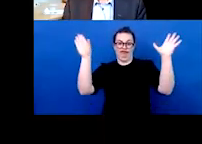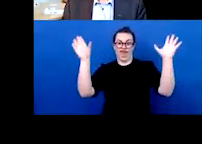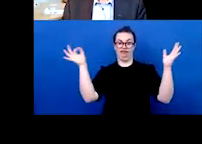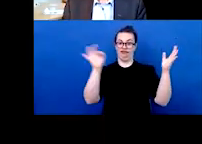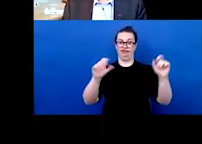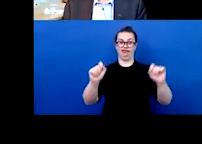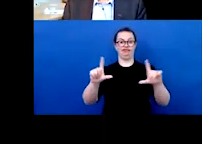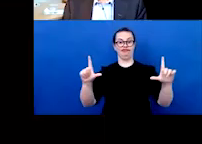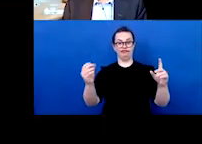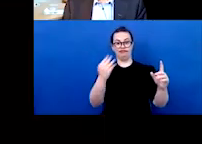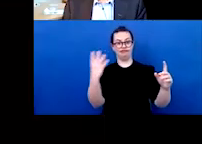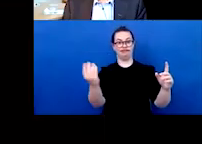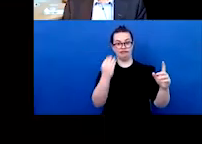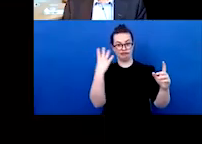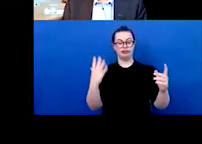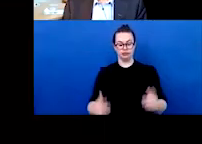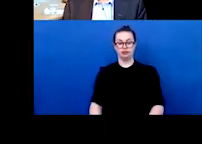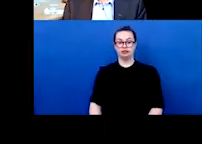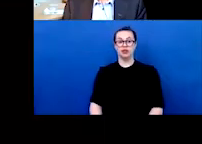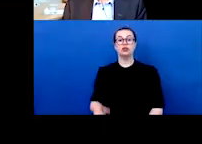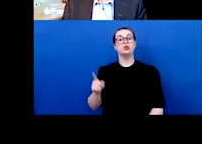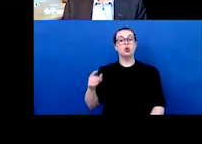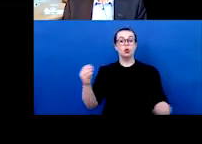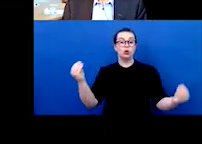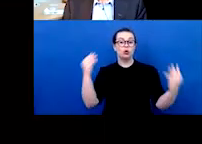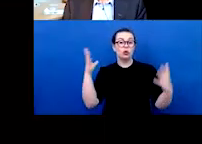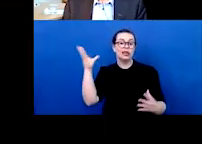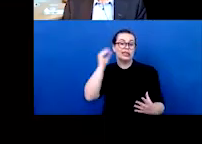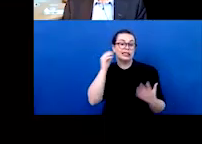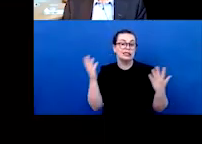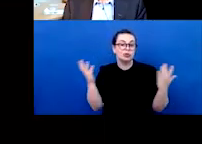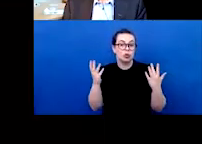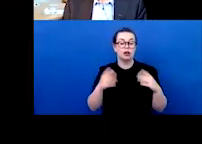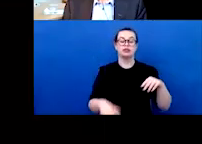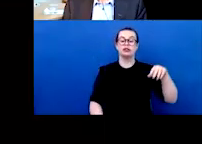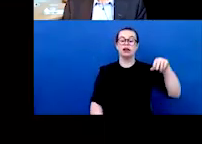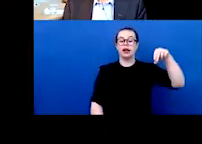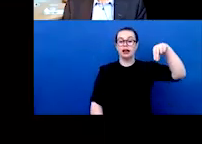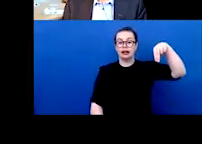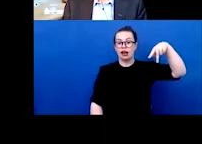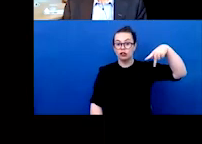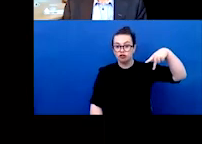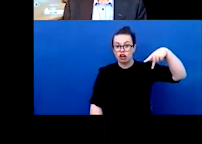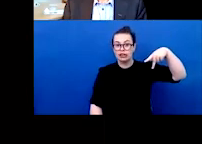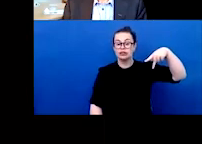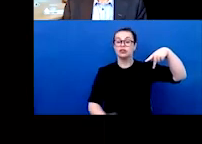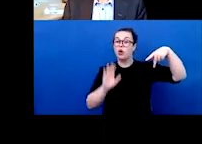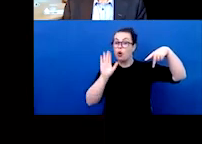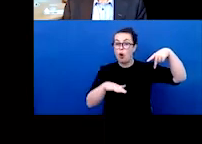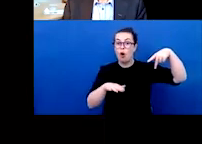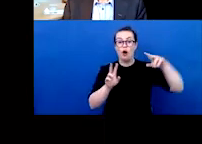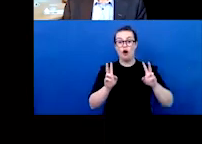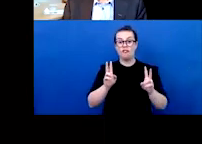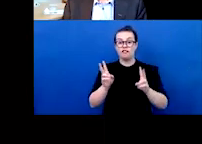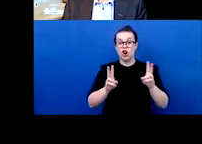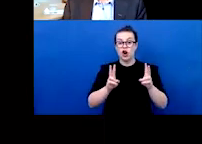determiner, adjective, noun, and to verb phrases, so verb, determiner, noun, in which all verbs were transitive, all nouns were